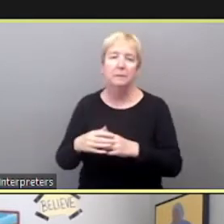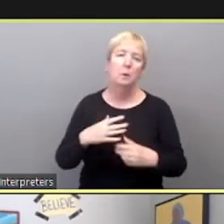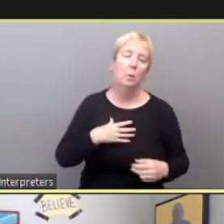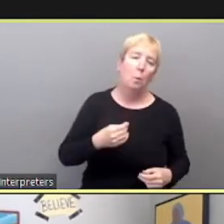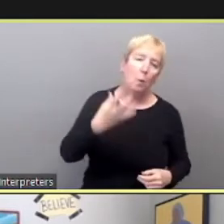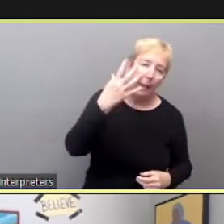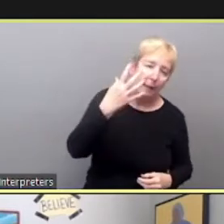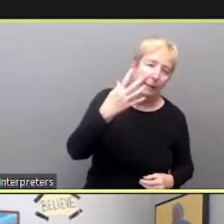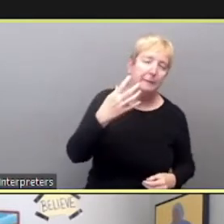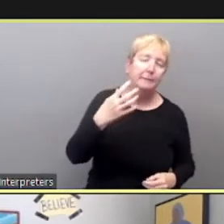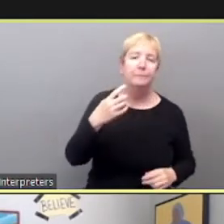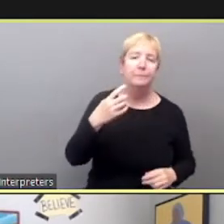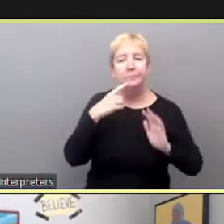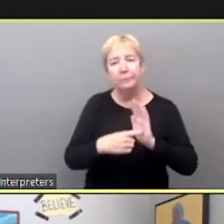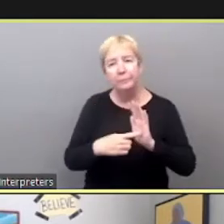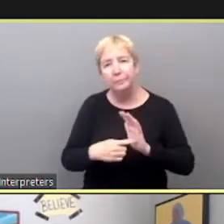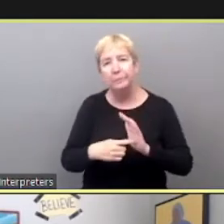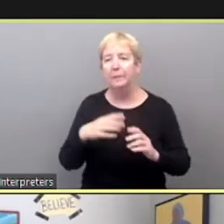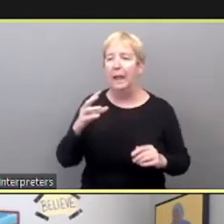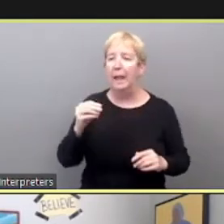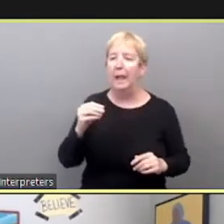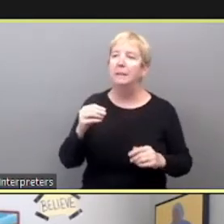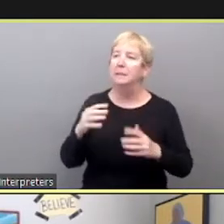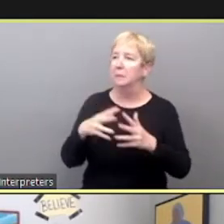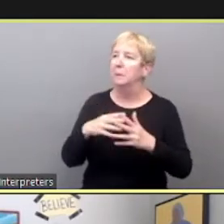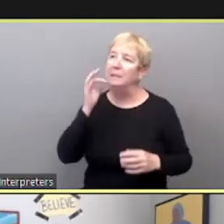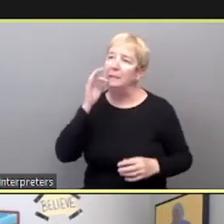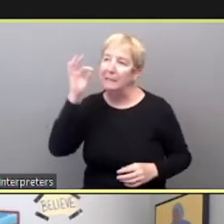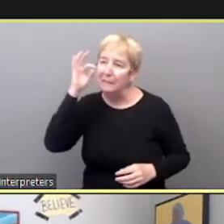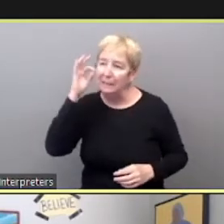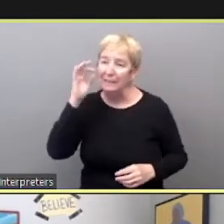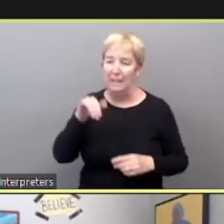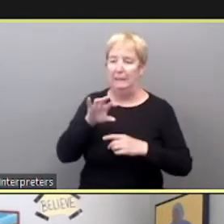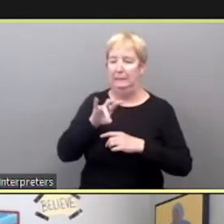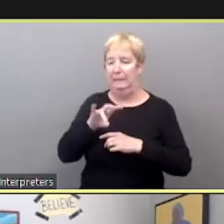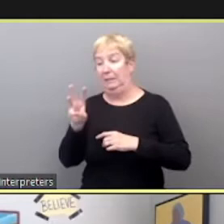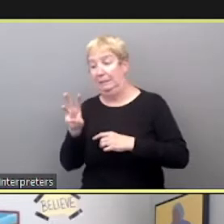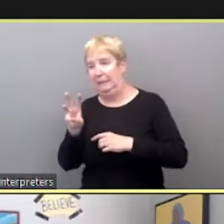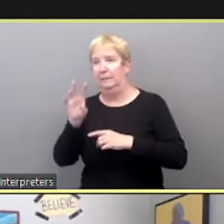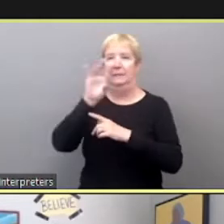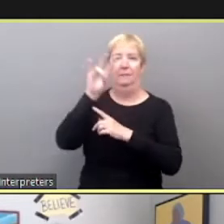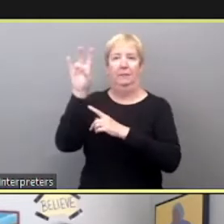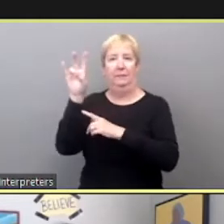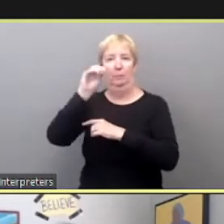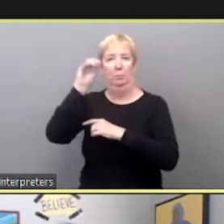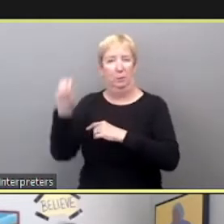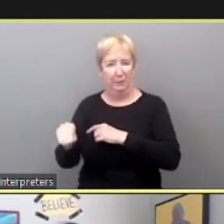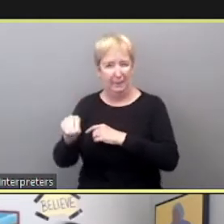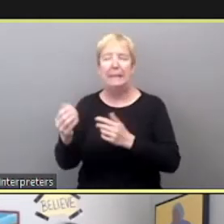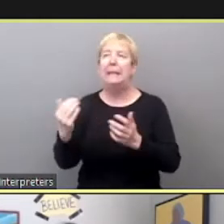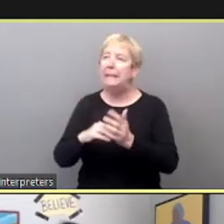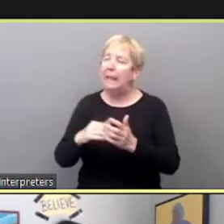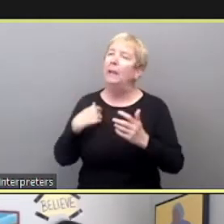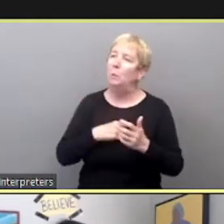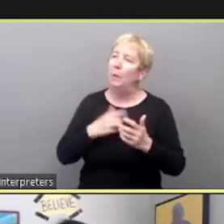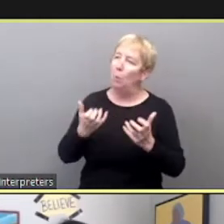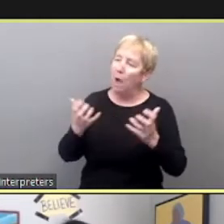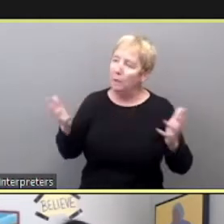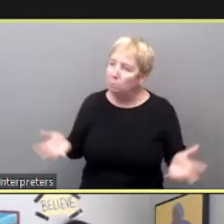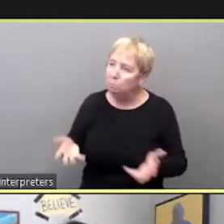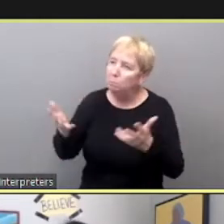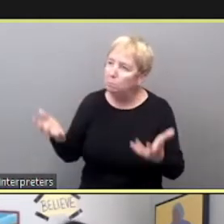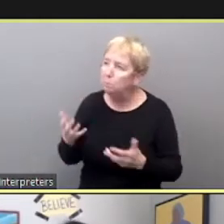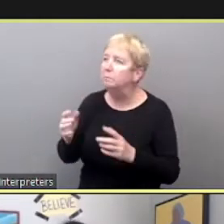and American Indian at 76 and 77%. So we still want to keep on answering